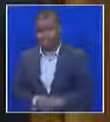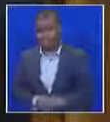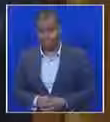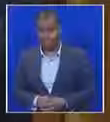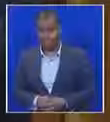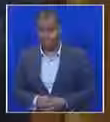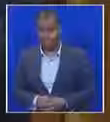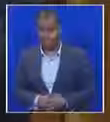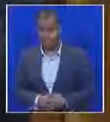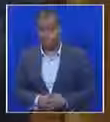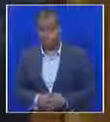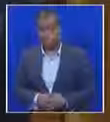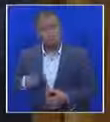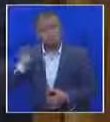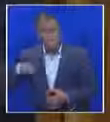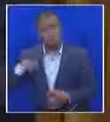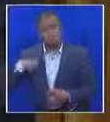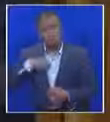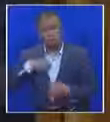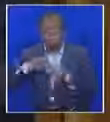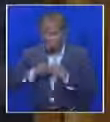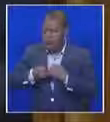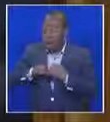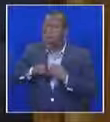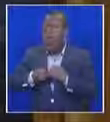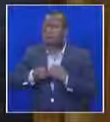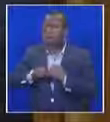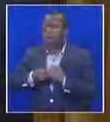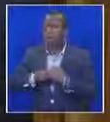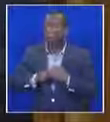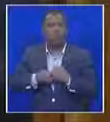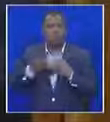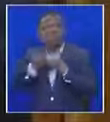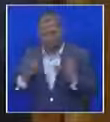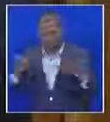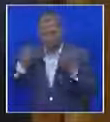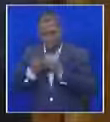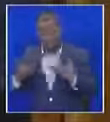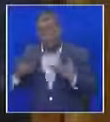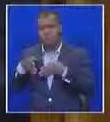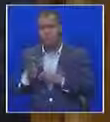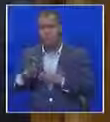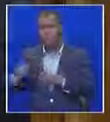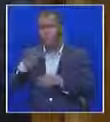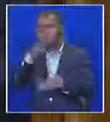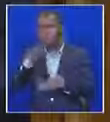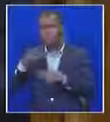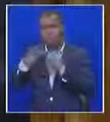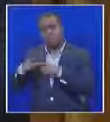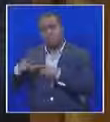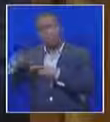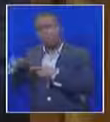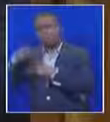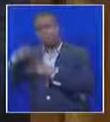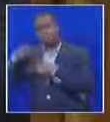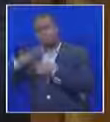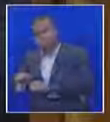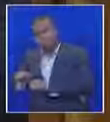And we've been trying in many ways. And there have been different CEOs and